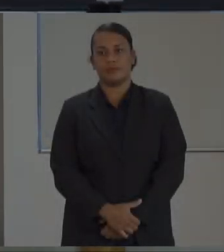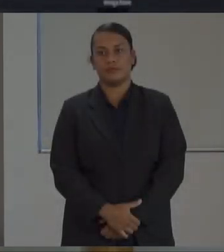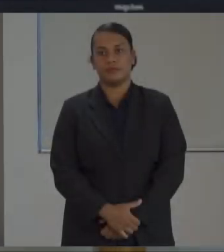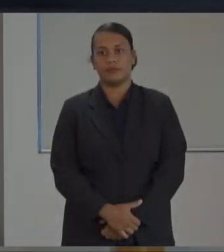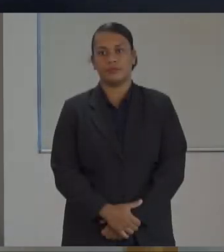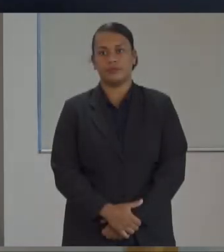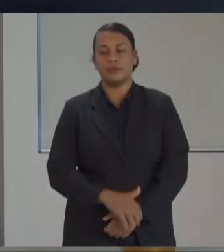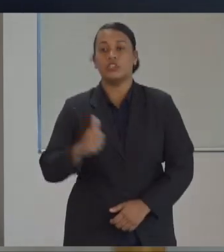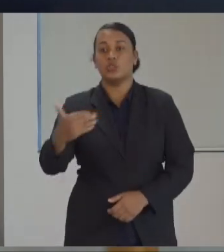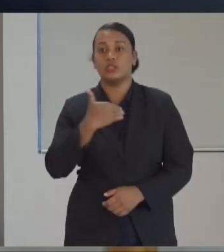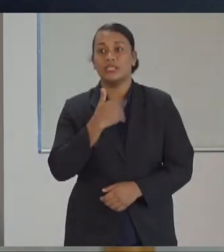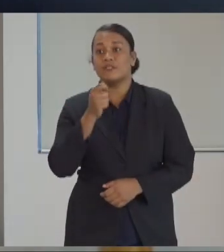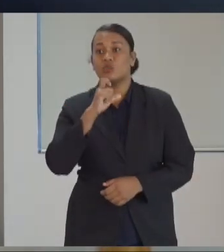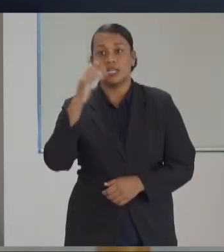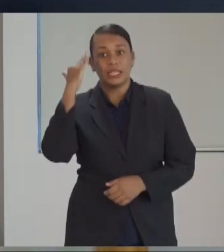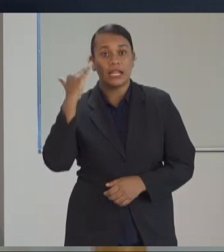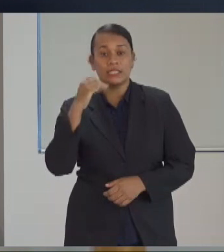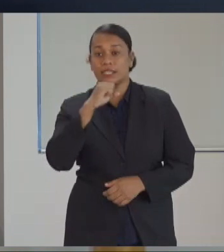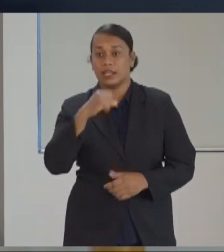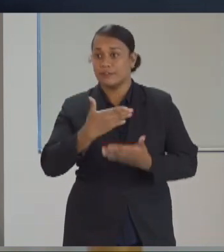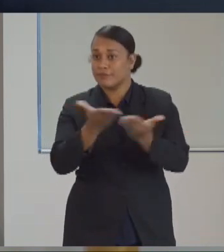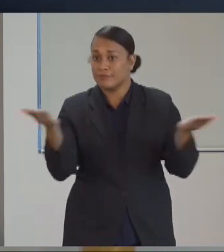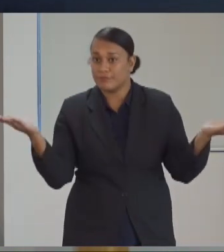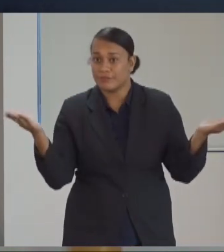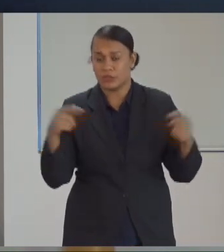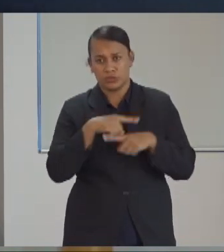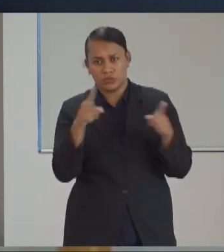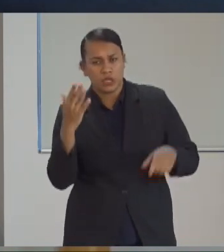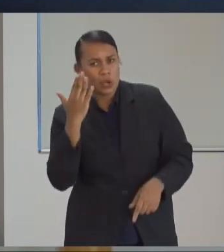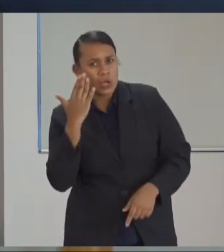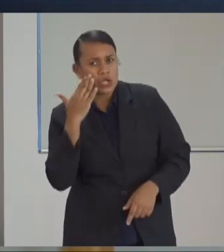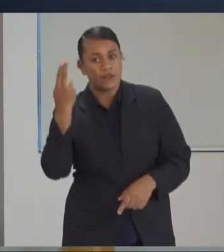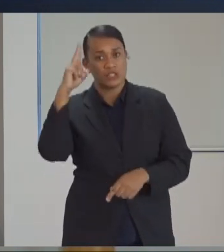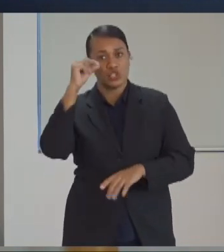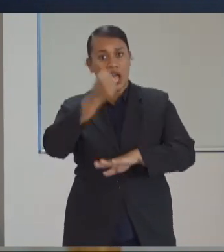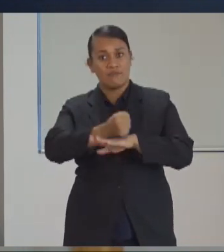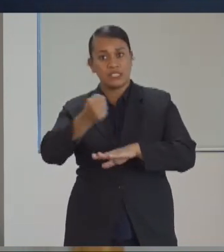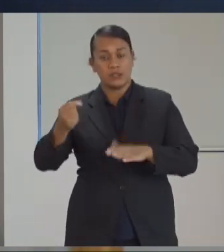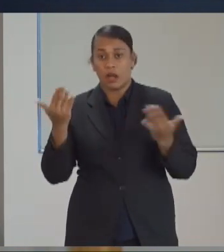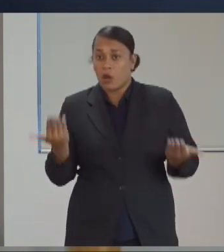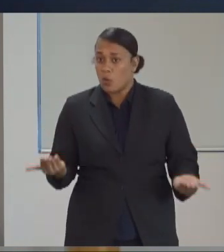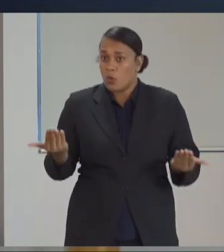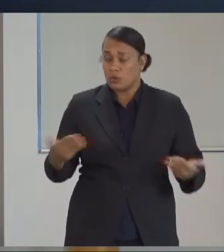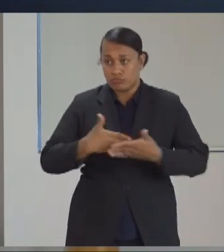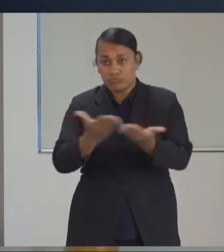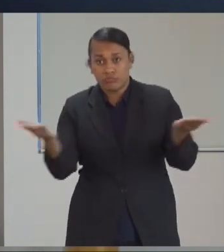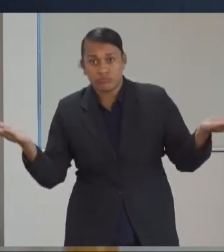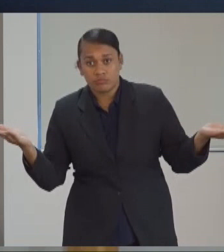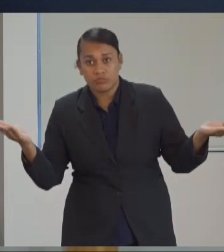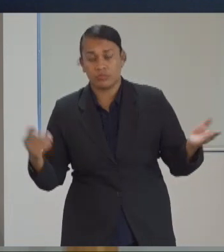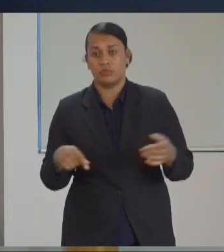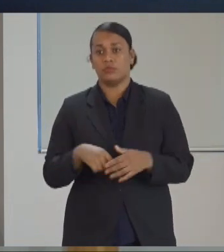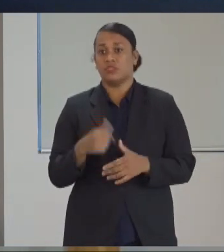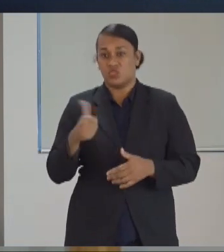Good afternoon, ladies and gentlemen. As you're aware, the Fijian government has rolled out an unprecedented package of health protective directives